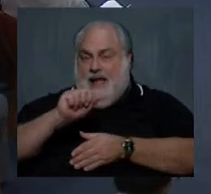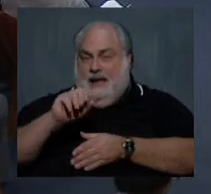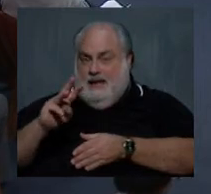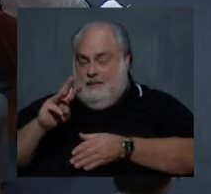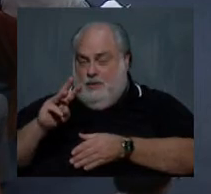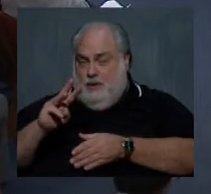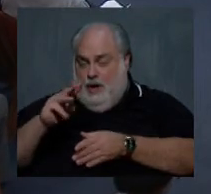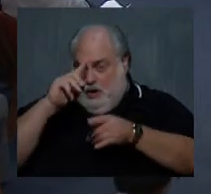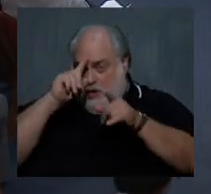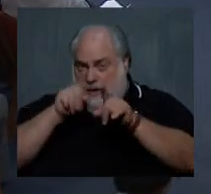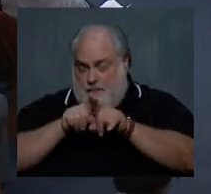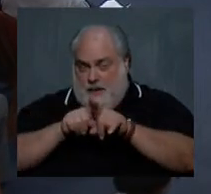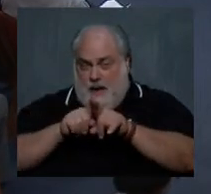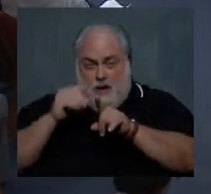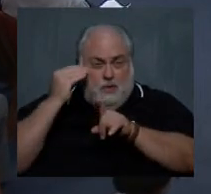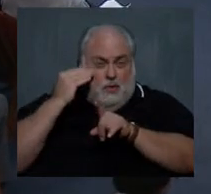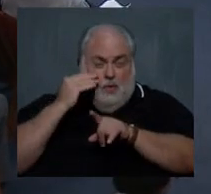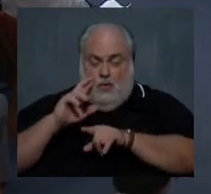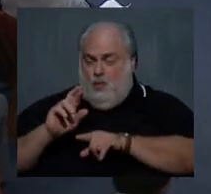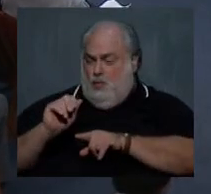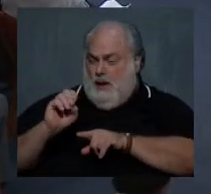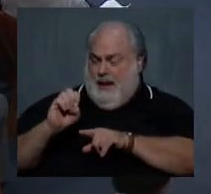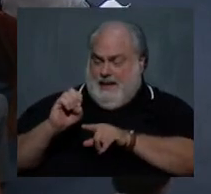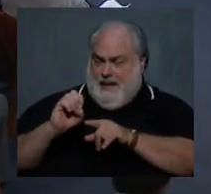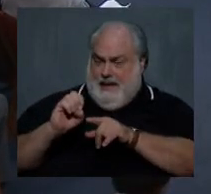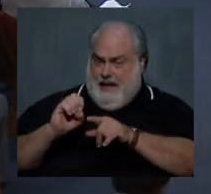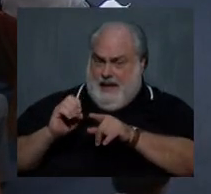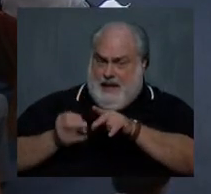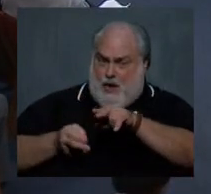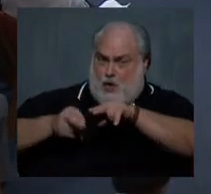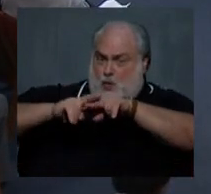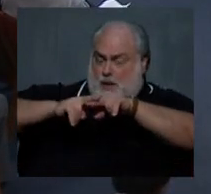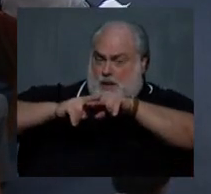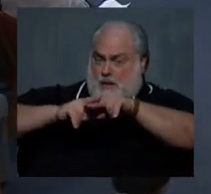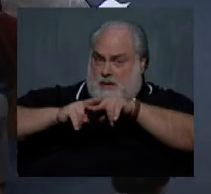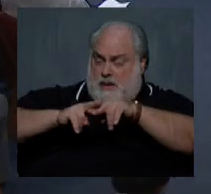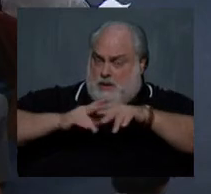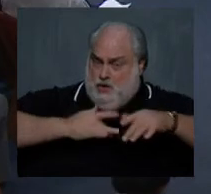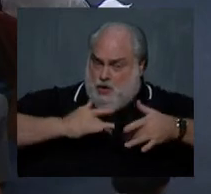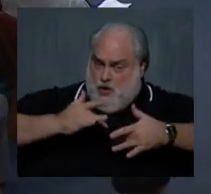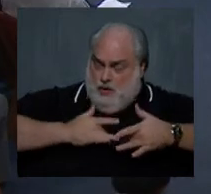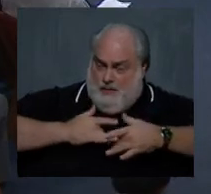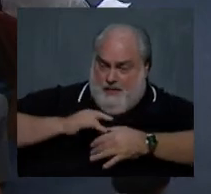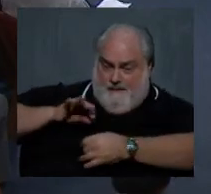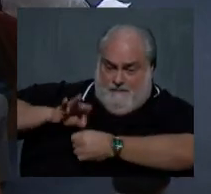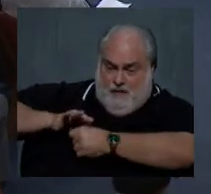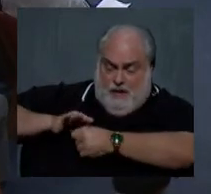where a rate increase is concerned, if the CAW board votes a rate increase,